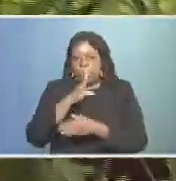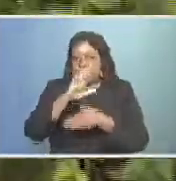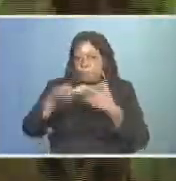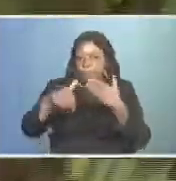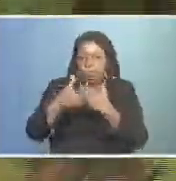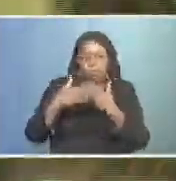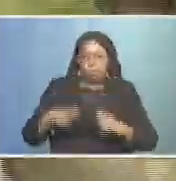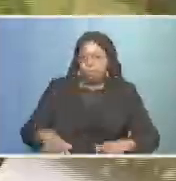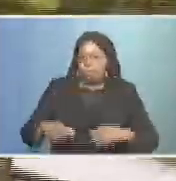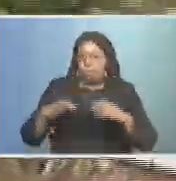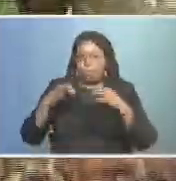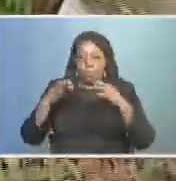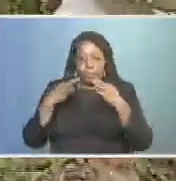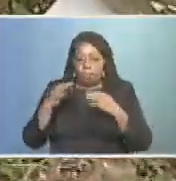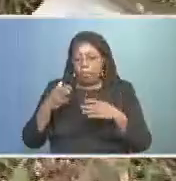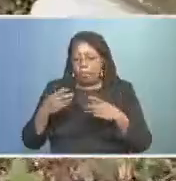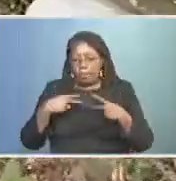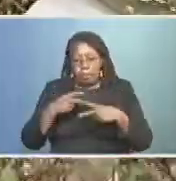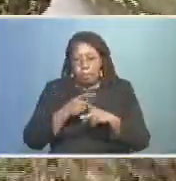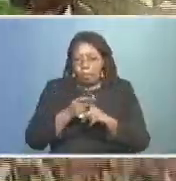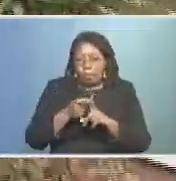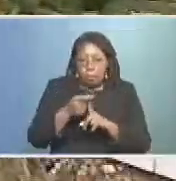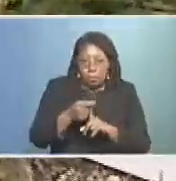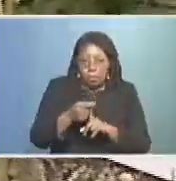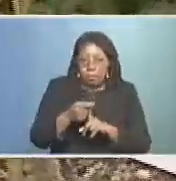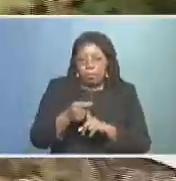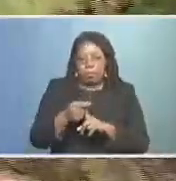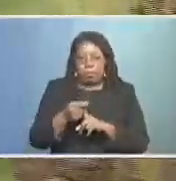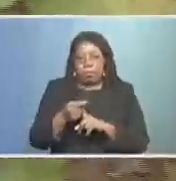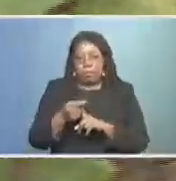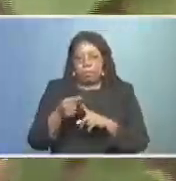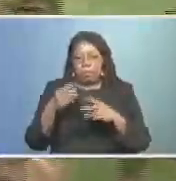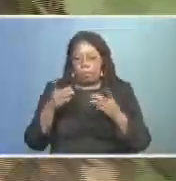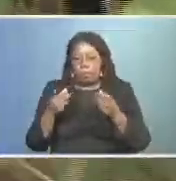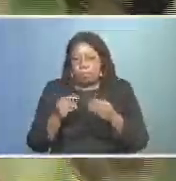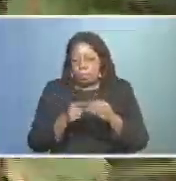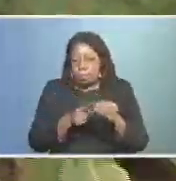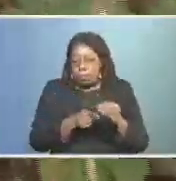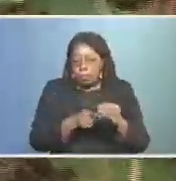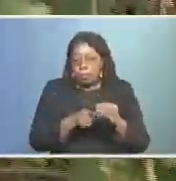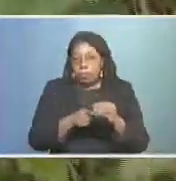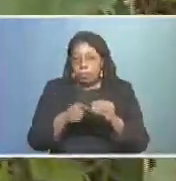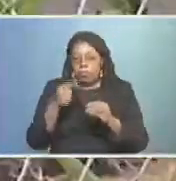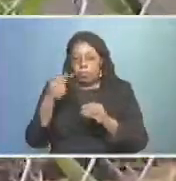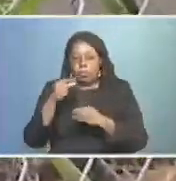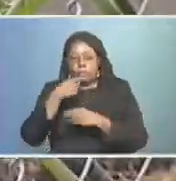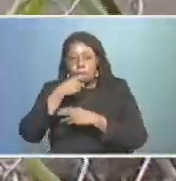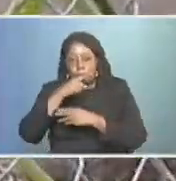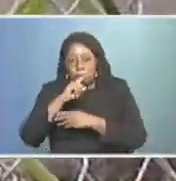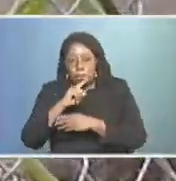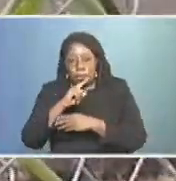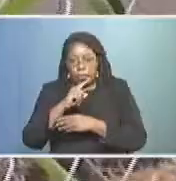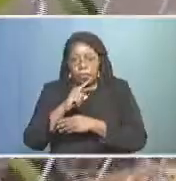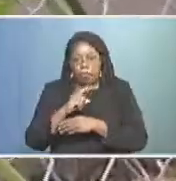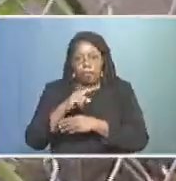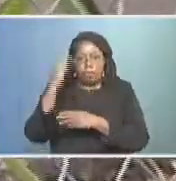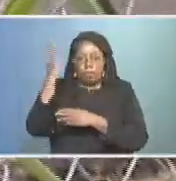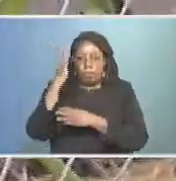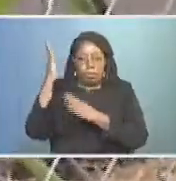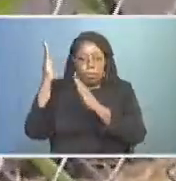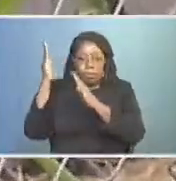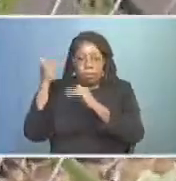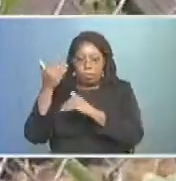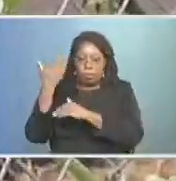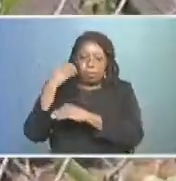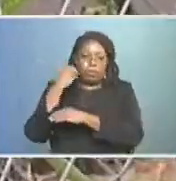and cassavas, because they don't work you hard. I always grew some tomatoes and green corns. You know, I never expected.